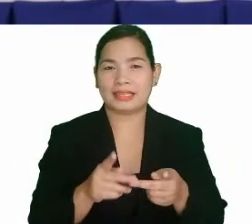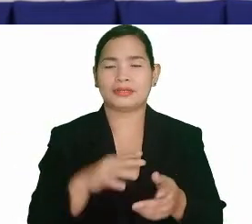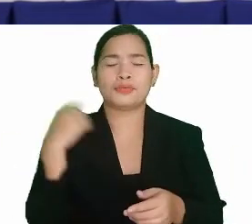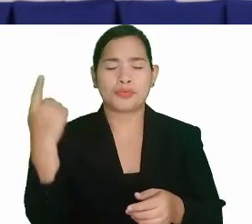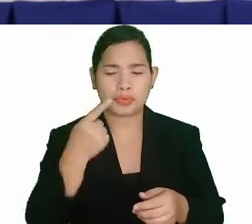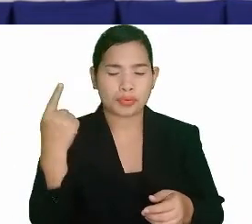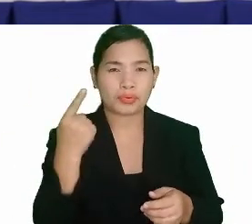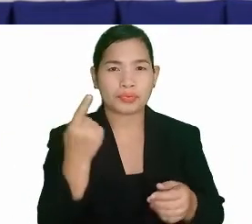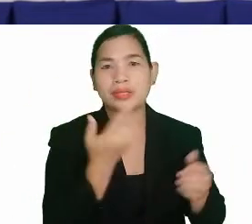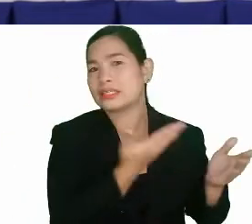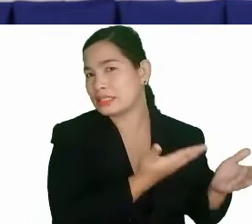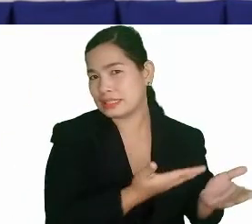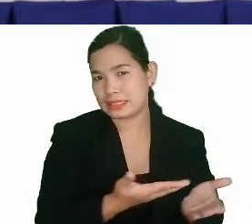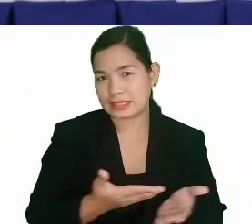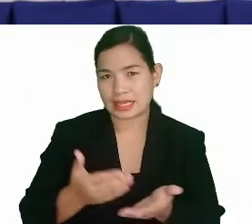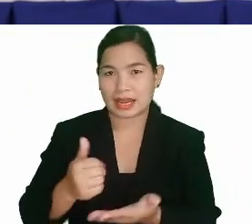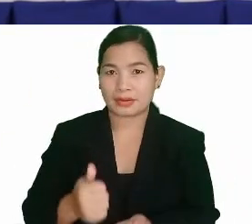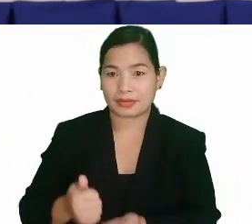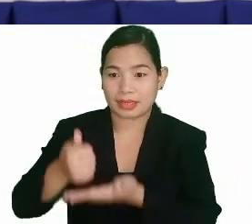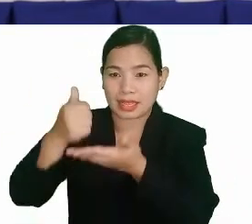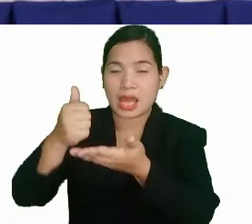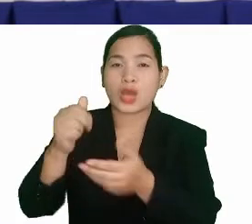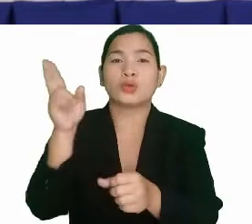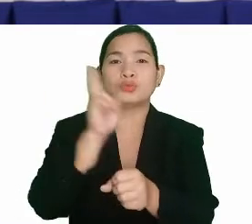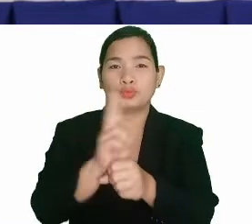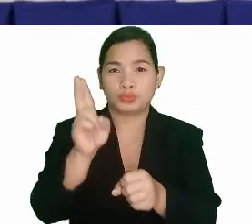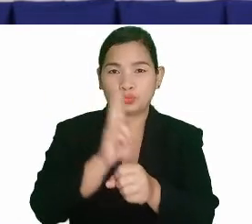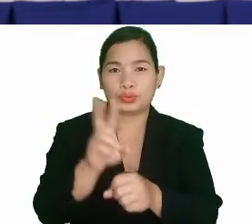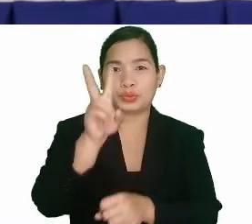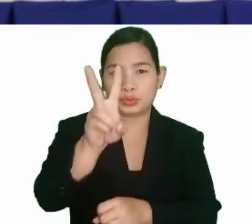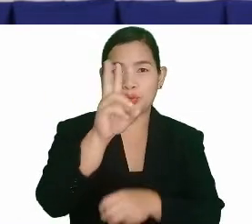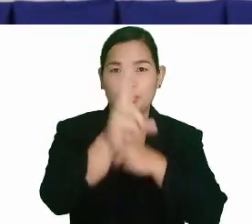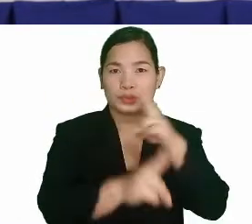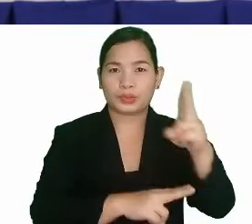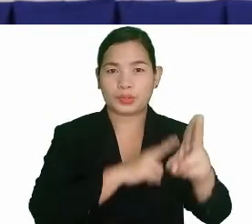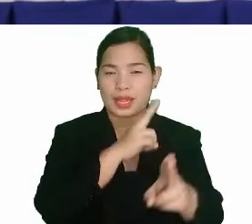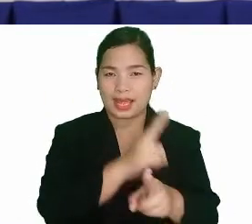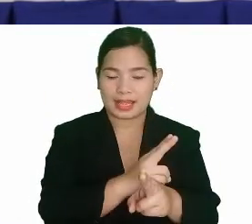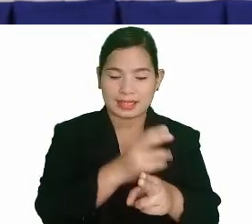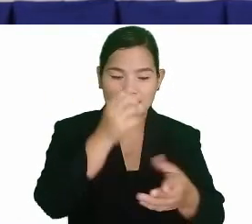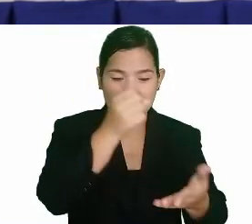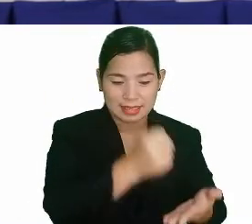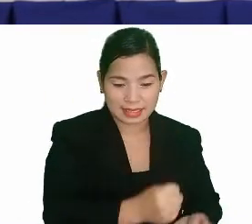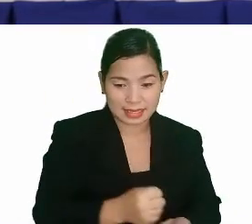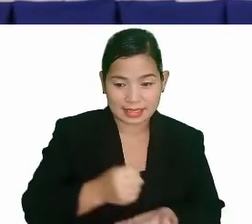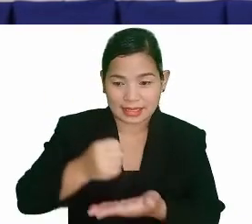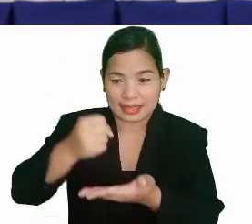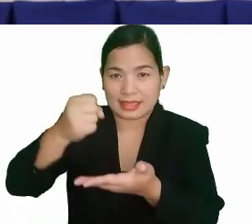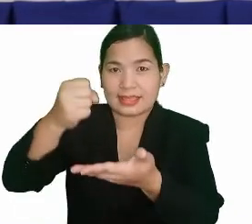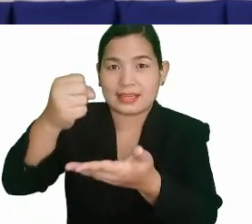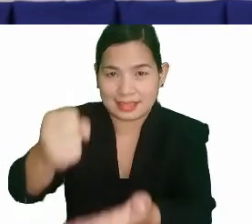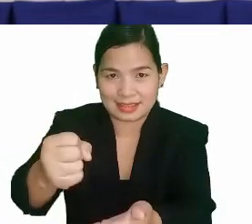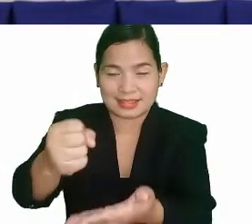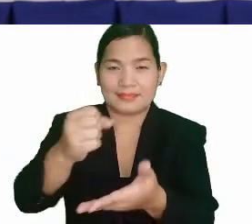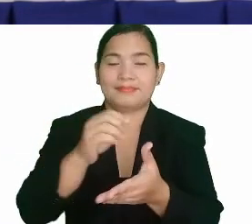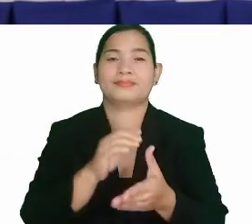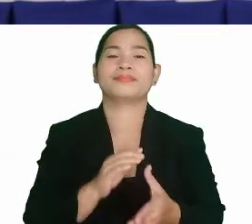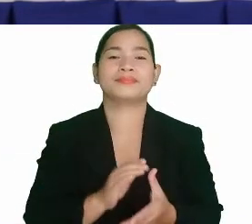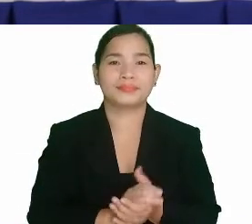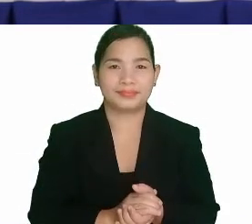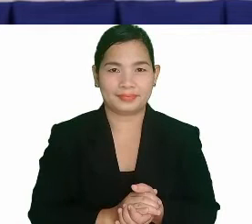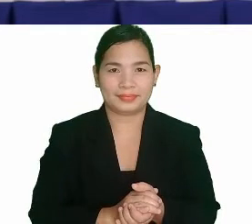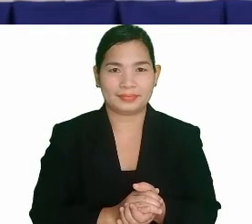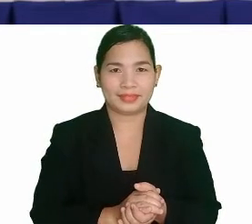in upright position using 2 hands, one in the arm while the other supports the base.